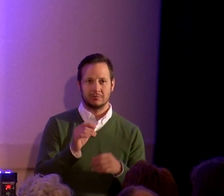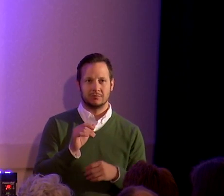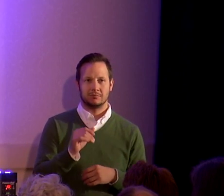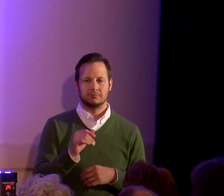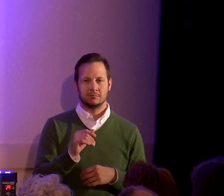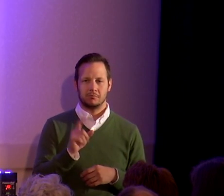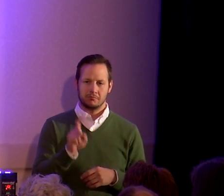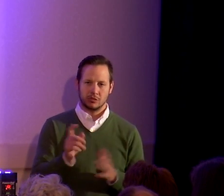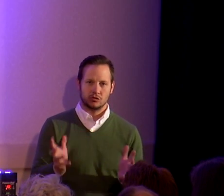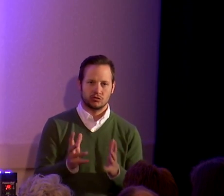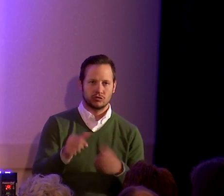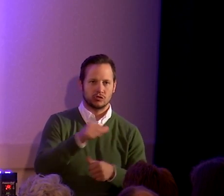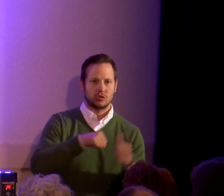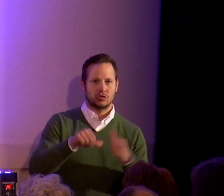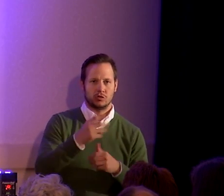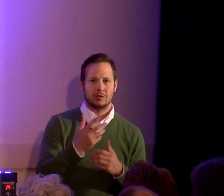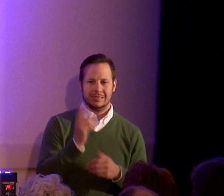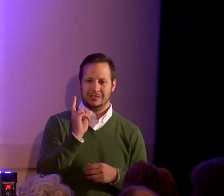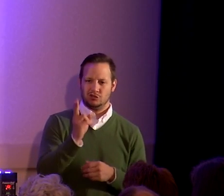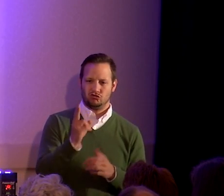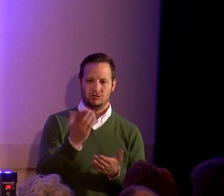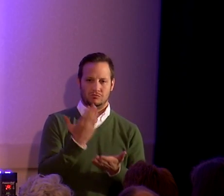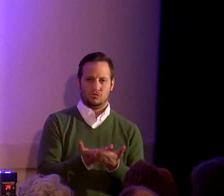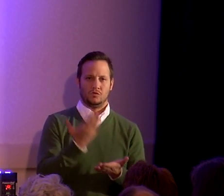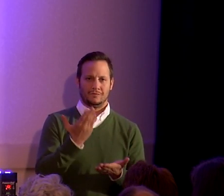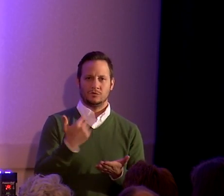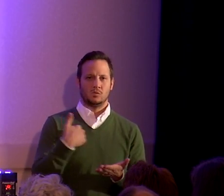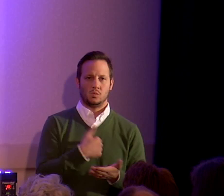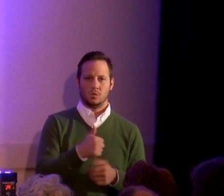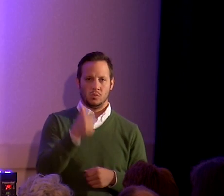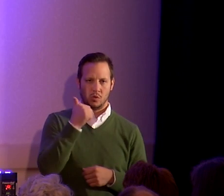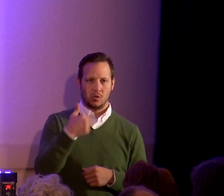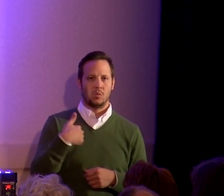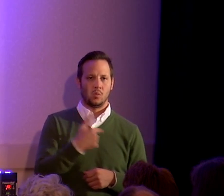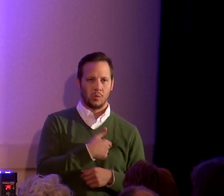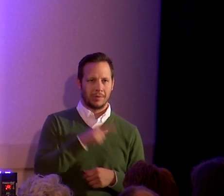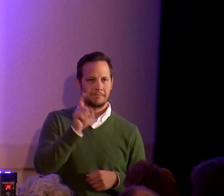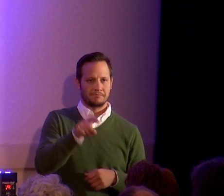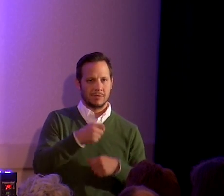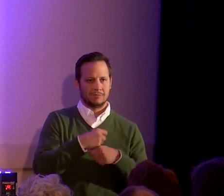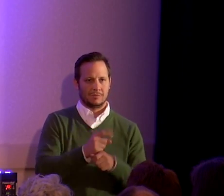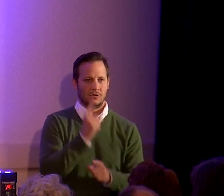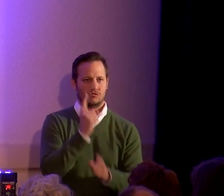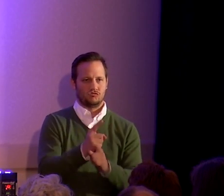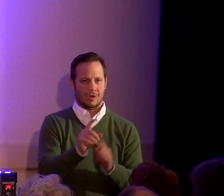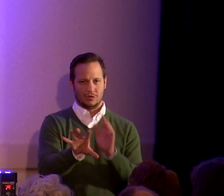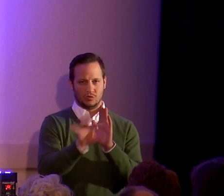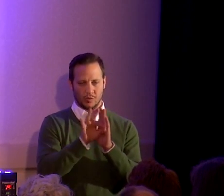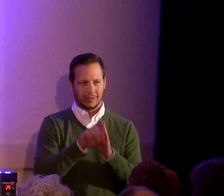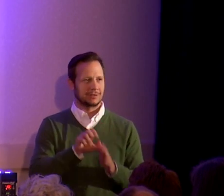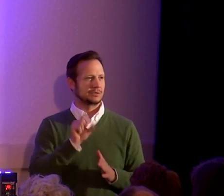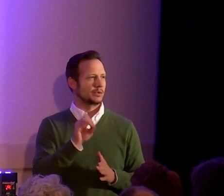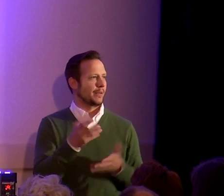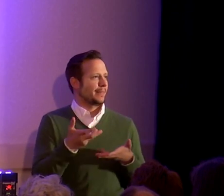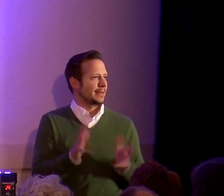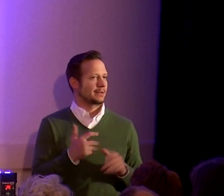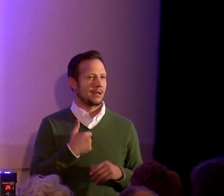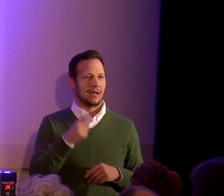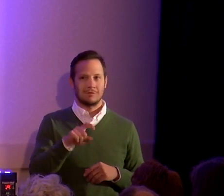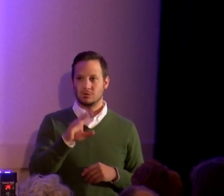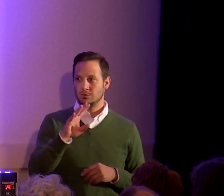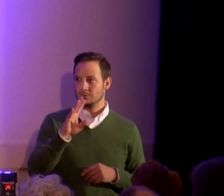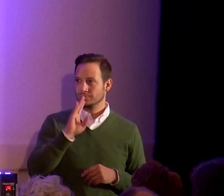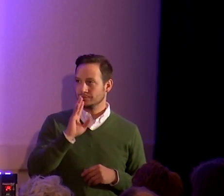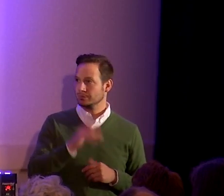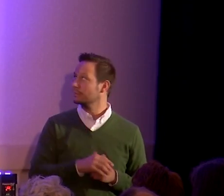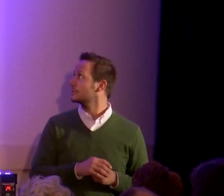I mean, it's very simple. History shows us that we won't. So we have to make that choice. So, yep, that's all I have to say. Just treat other people the